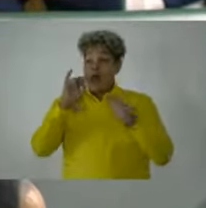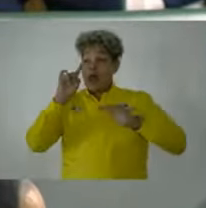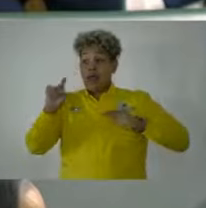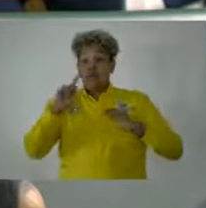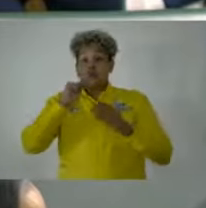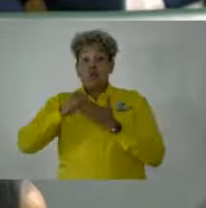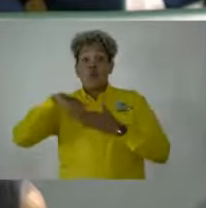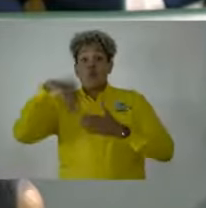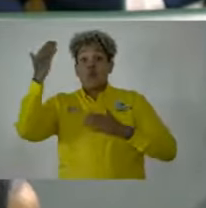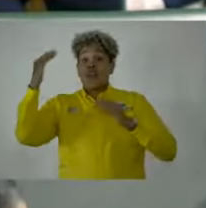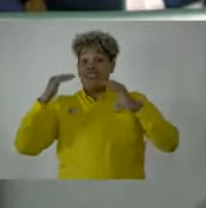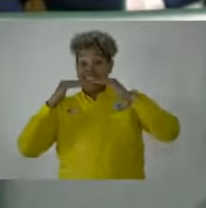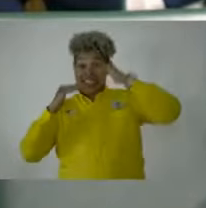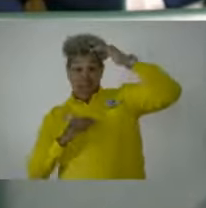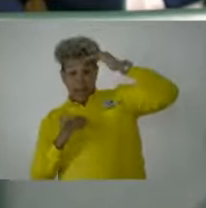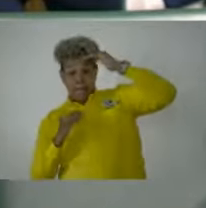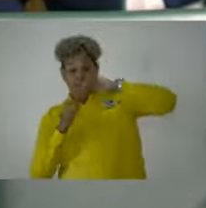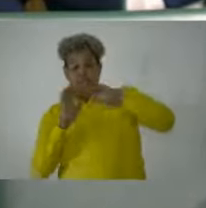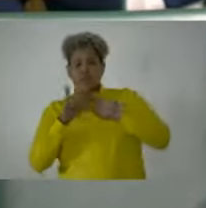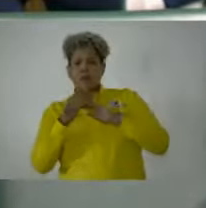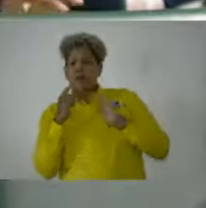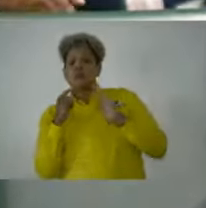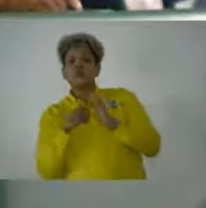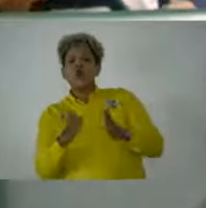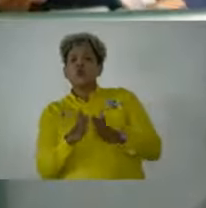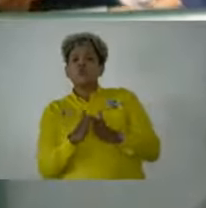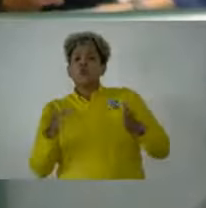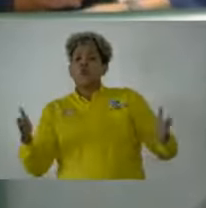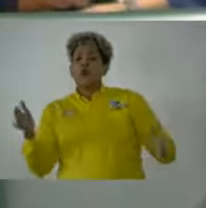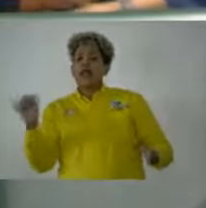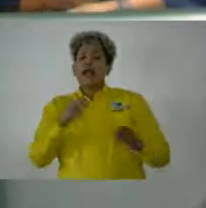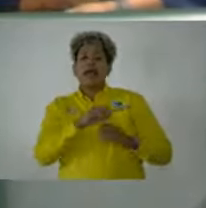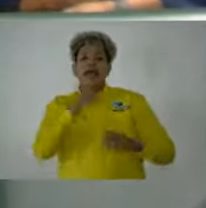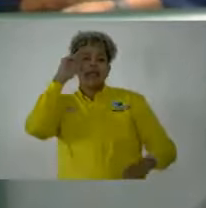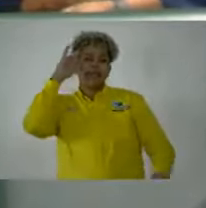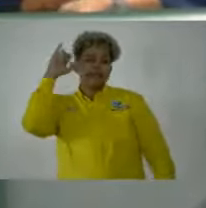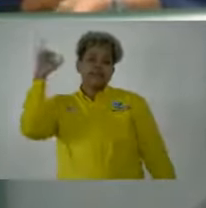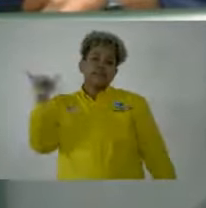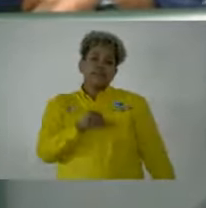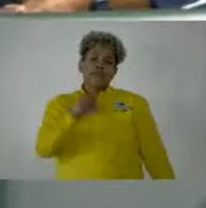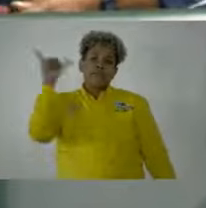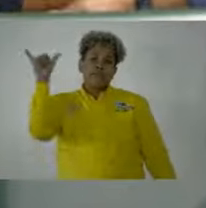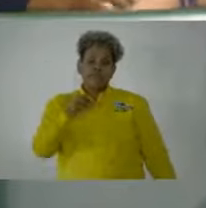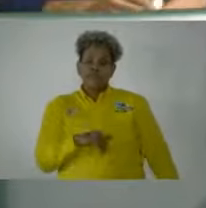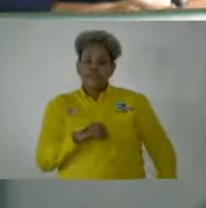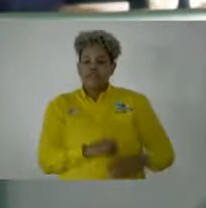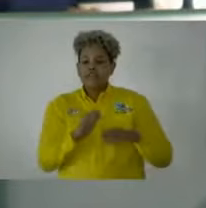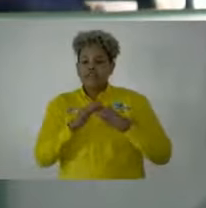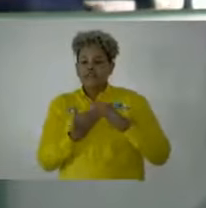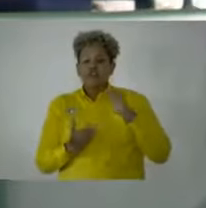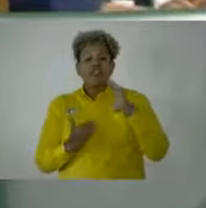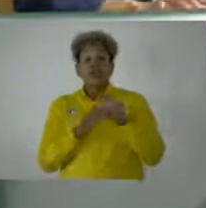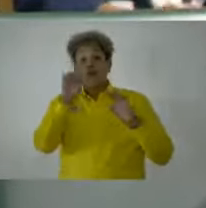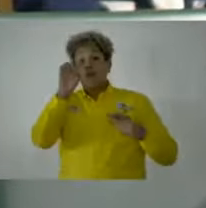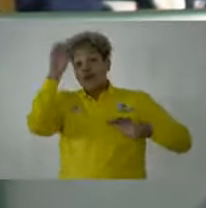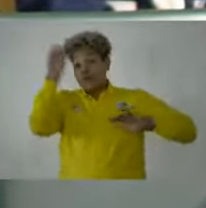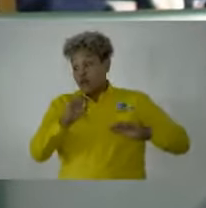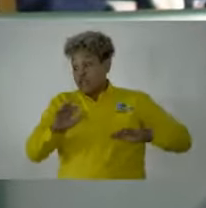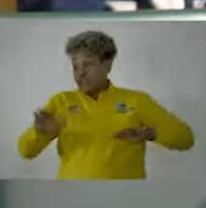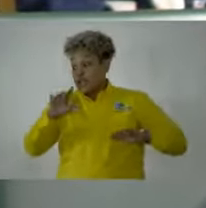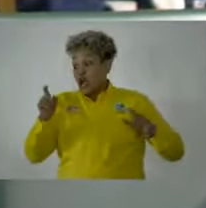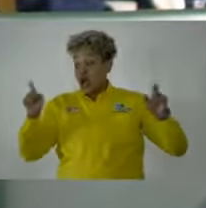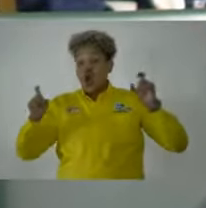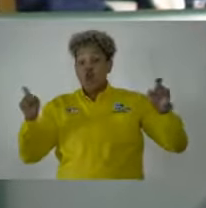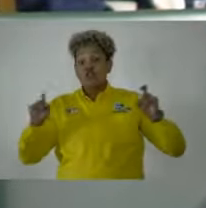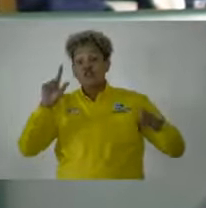wealth gap in Jamaica was shown to be as wide as in Haiti. In Jamaica, the top 1%